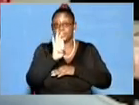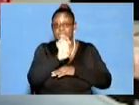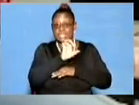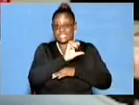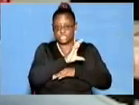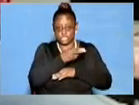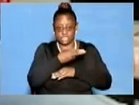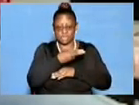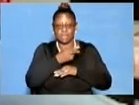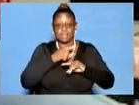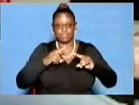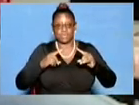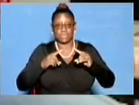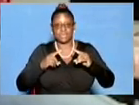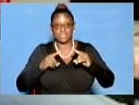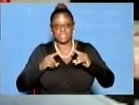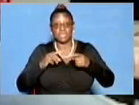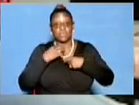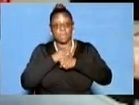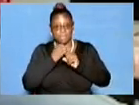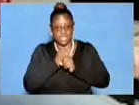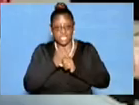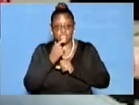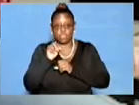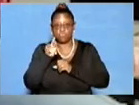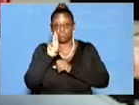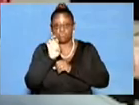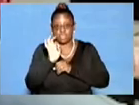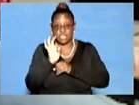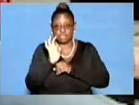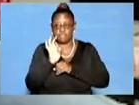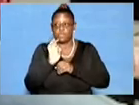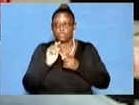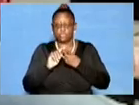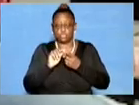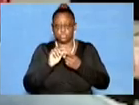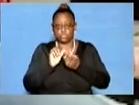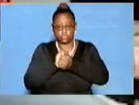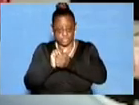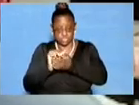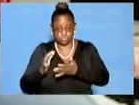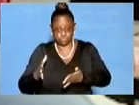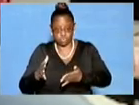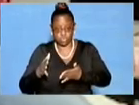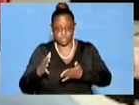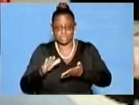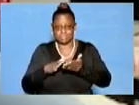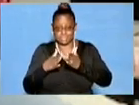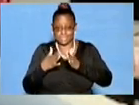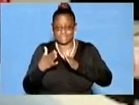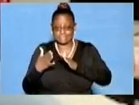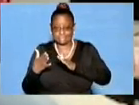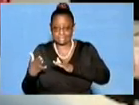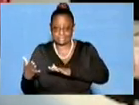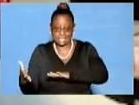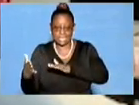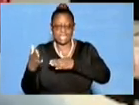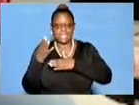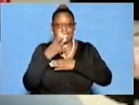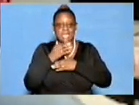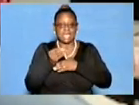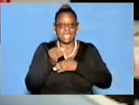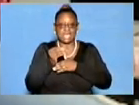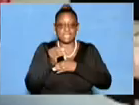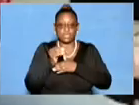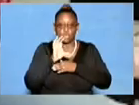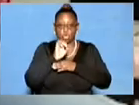It will cause their overall health to decline. And because corals are the foundation of building these